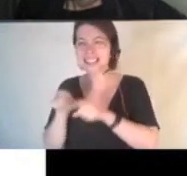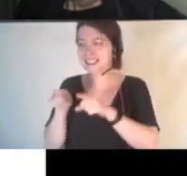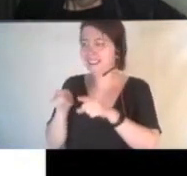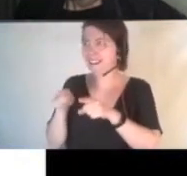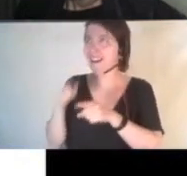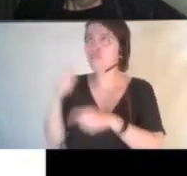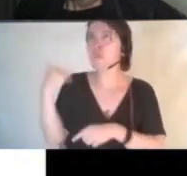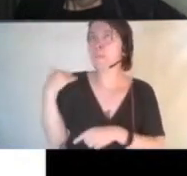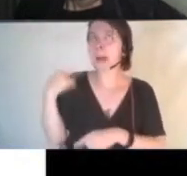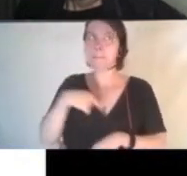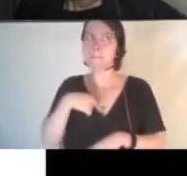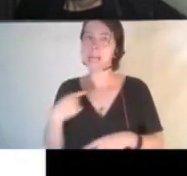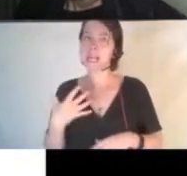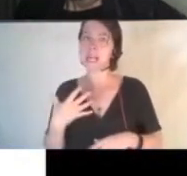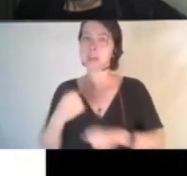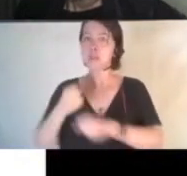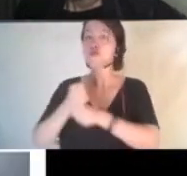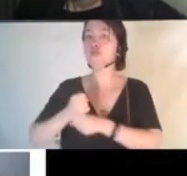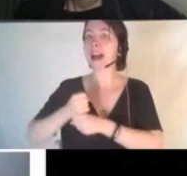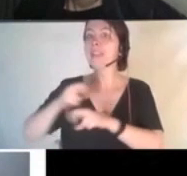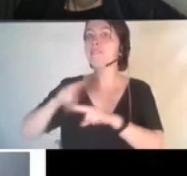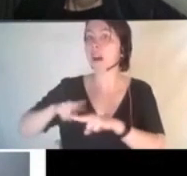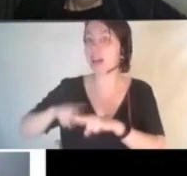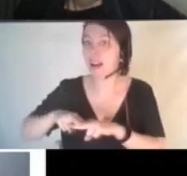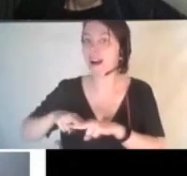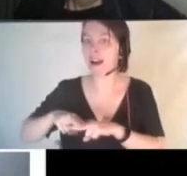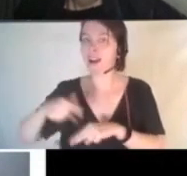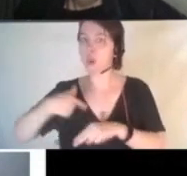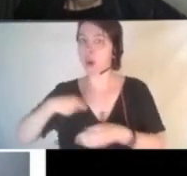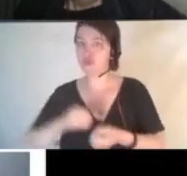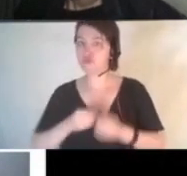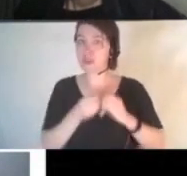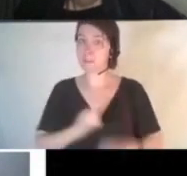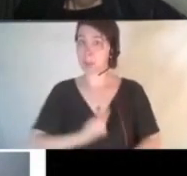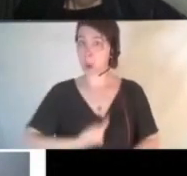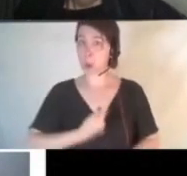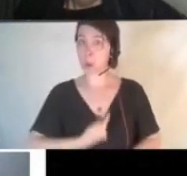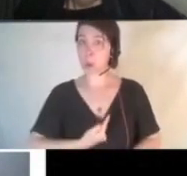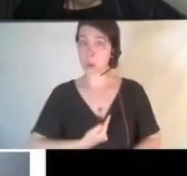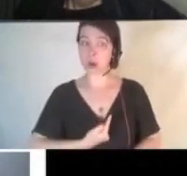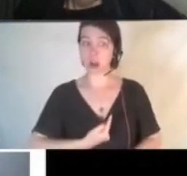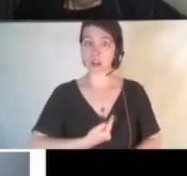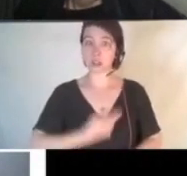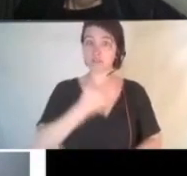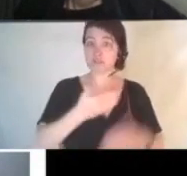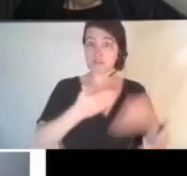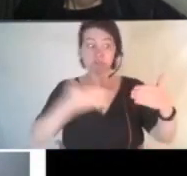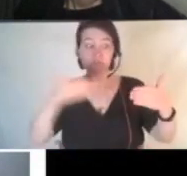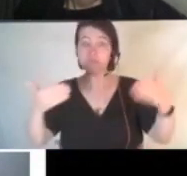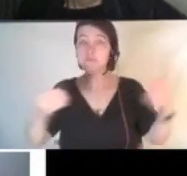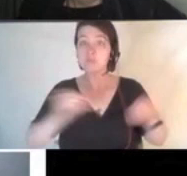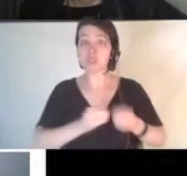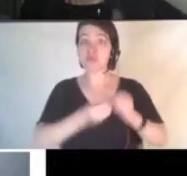to do a series of my own patterns and textures of African textiles. Yeah. That